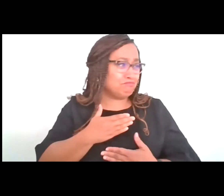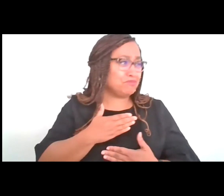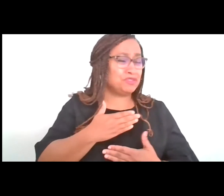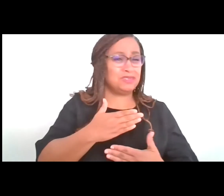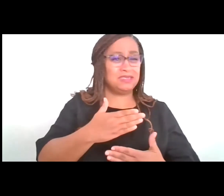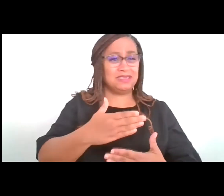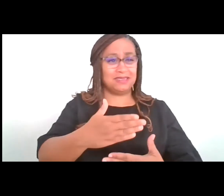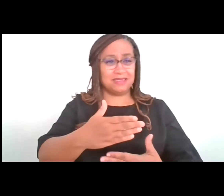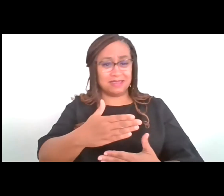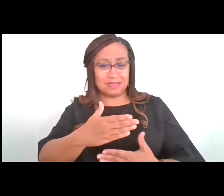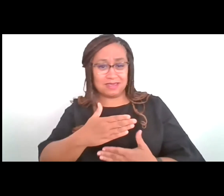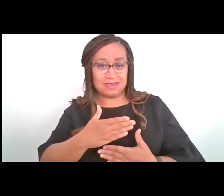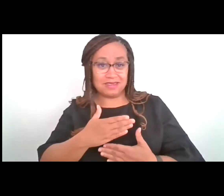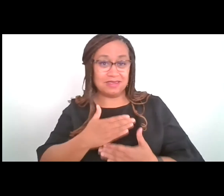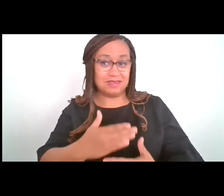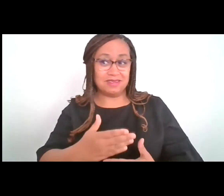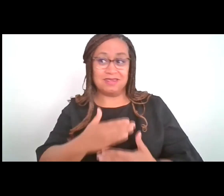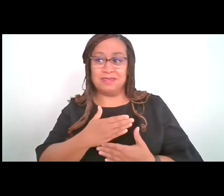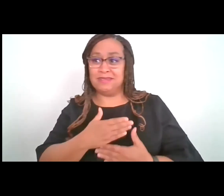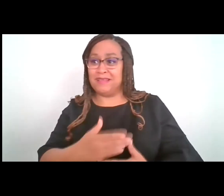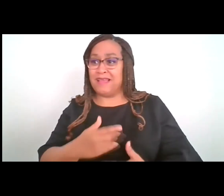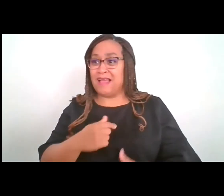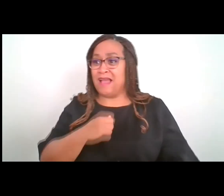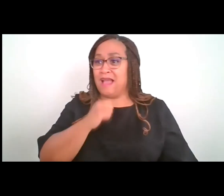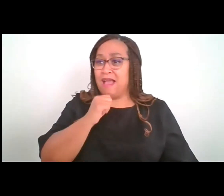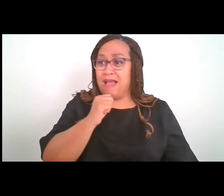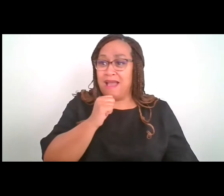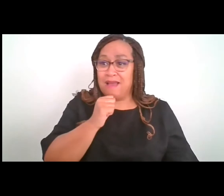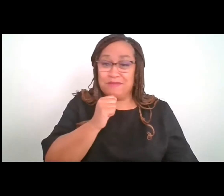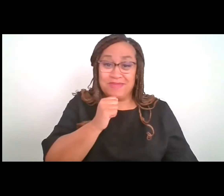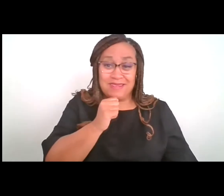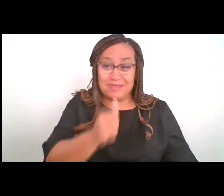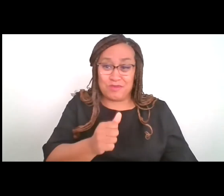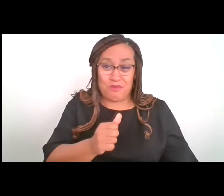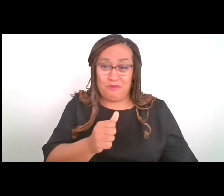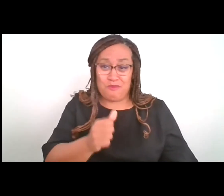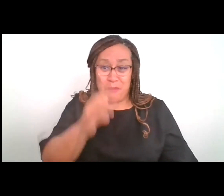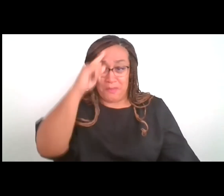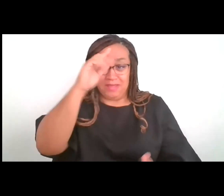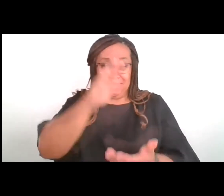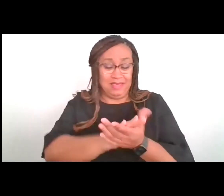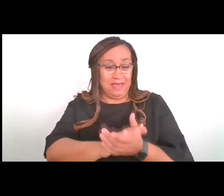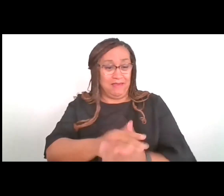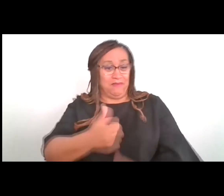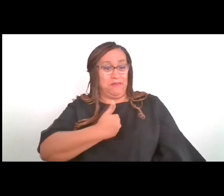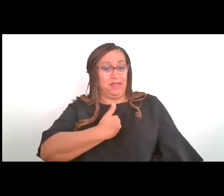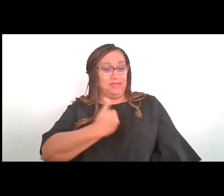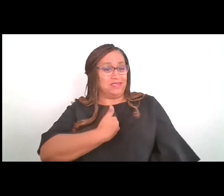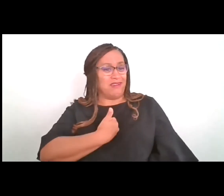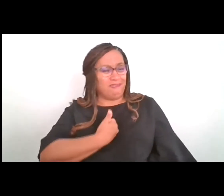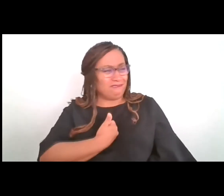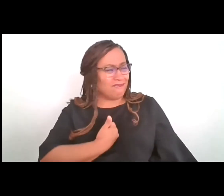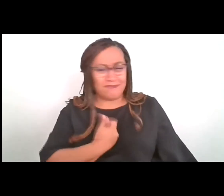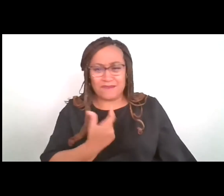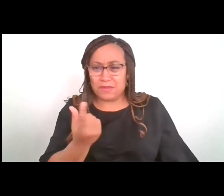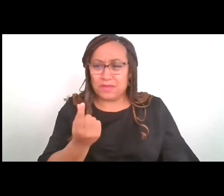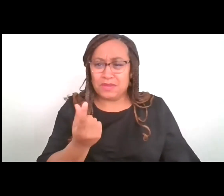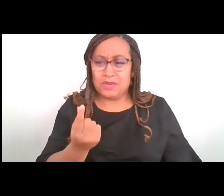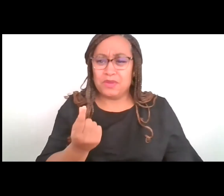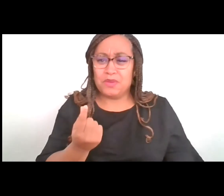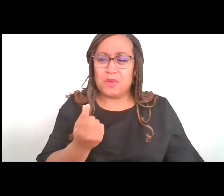not somebody I believe in, hold on to me.